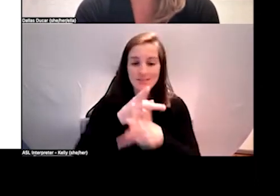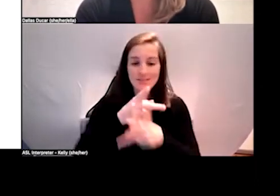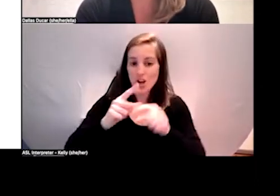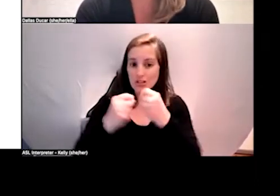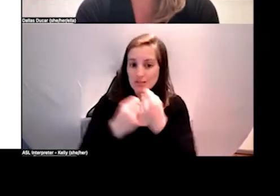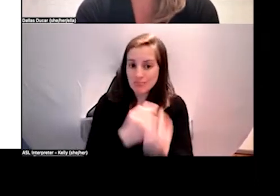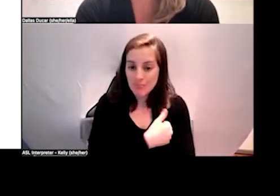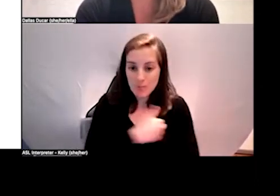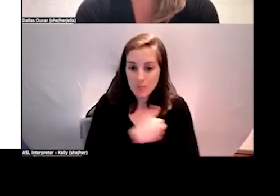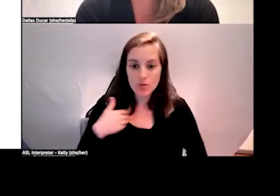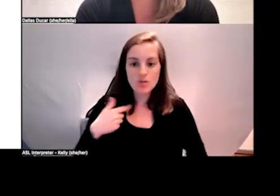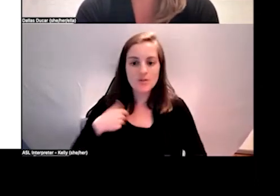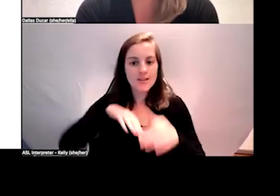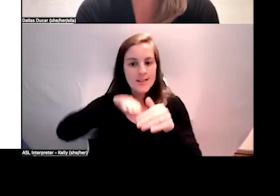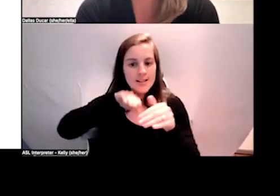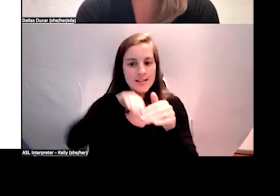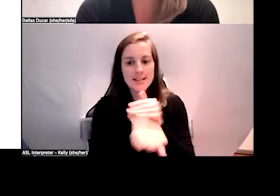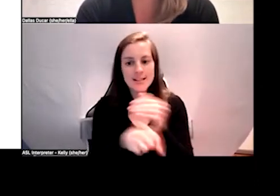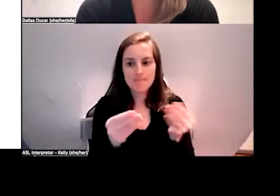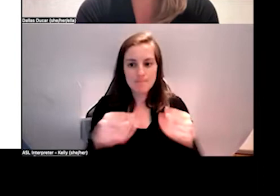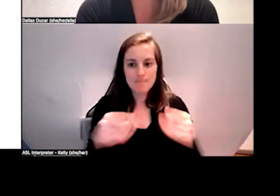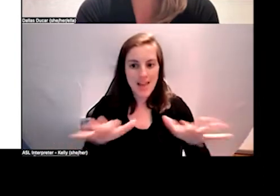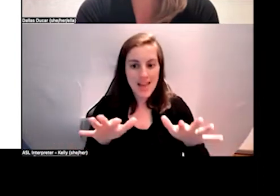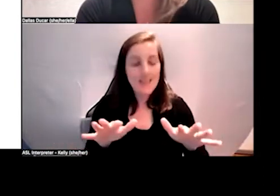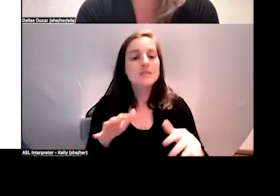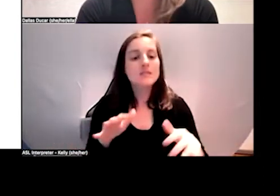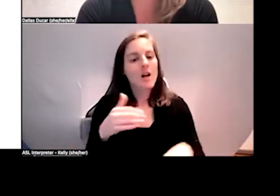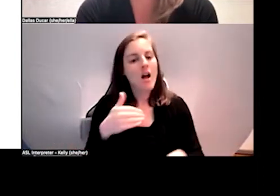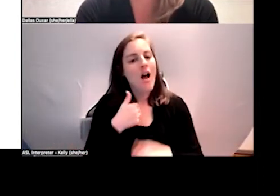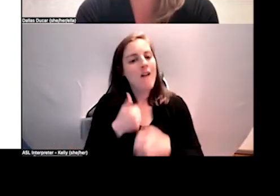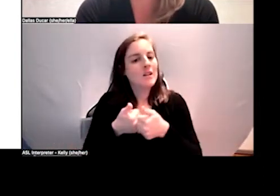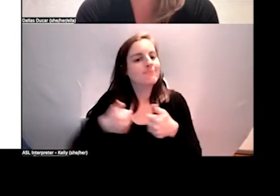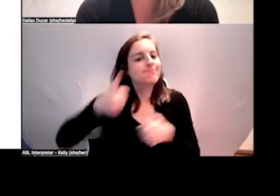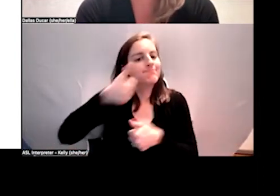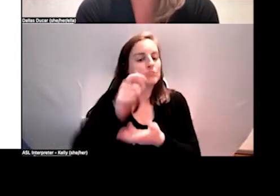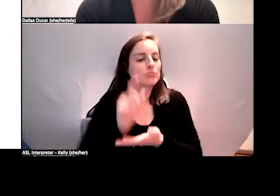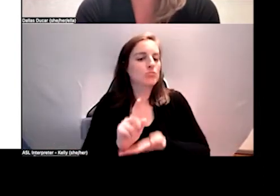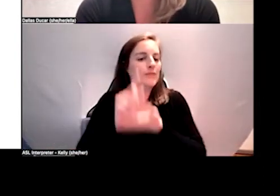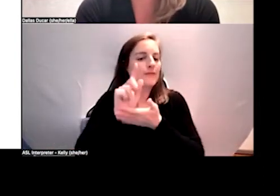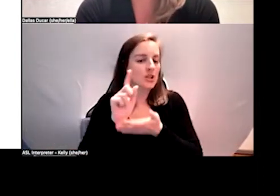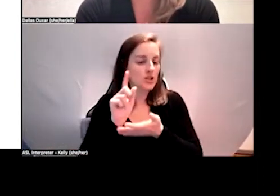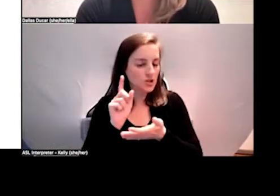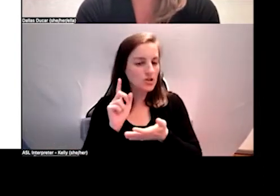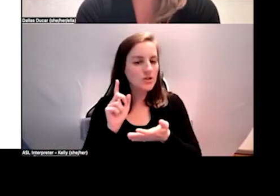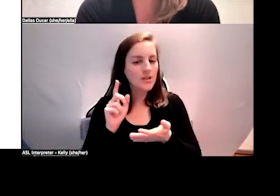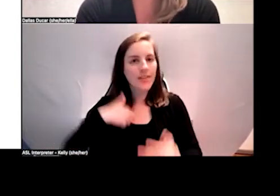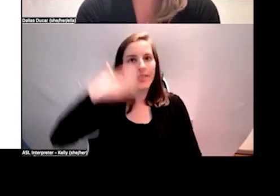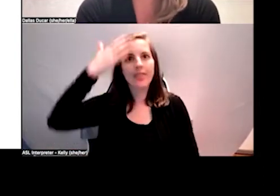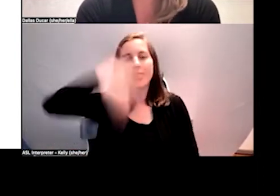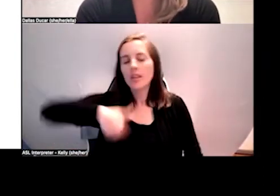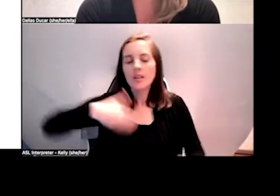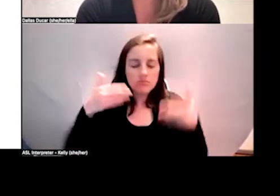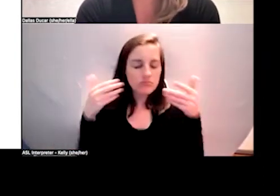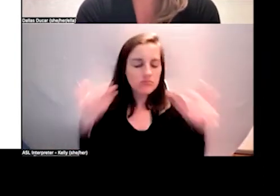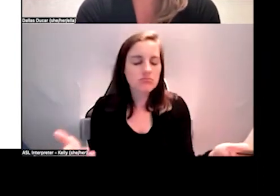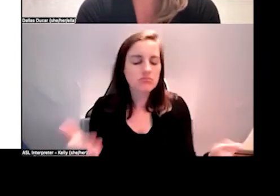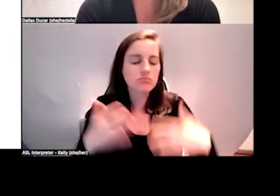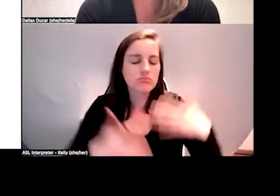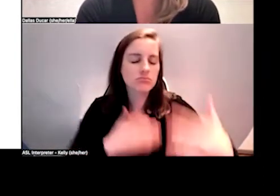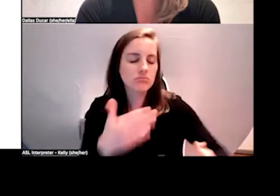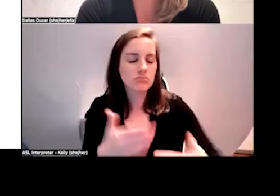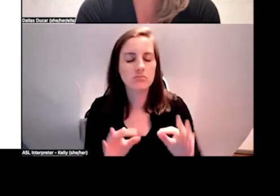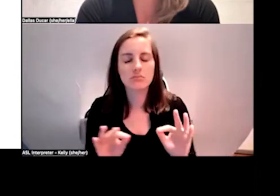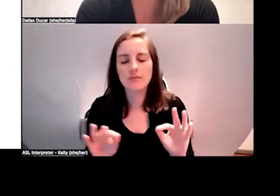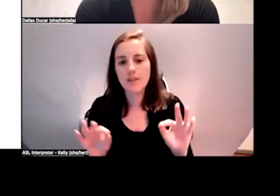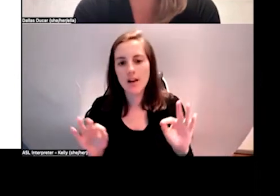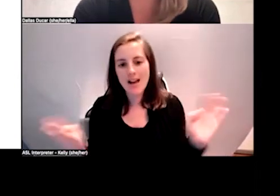into spaces with a lot of privilege they don't always recognize. And so it's so vital to be able to